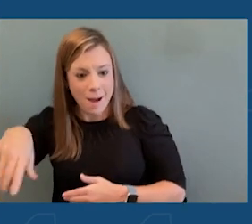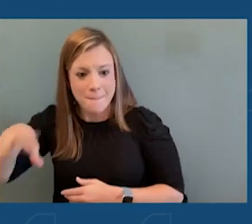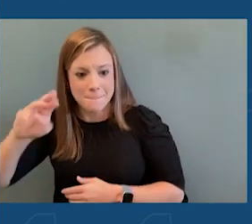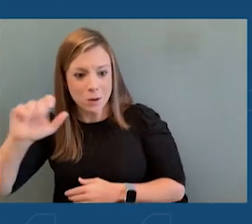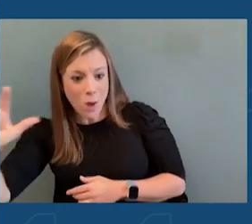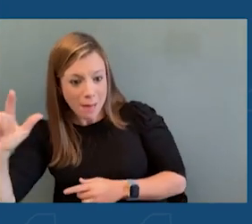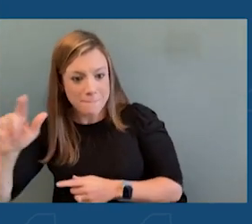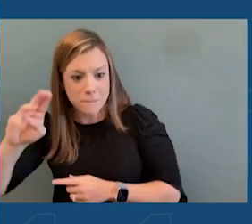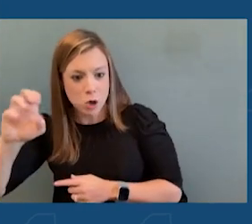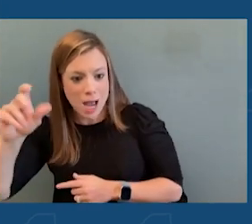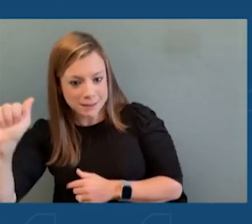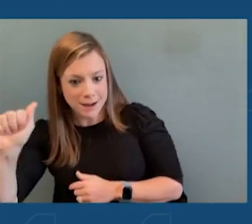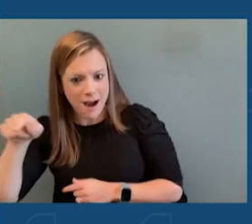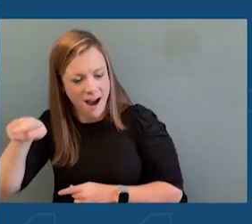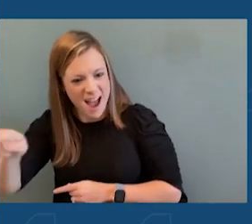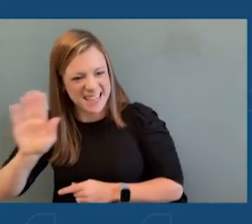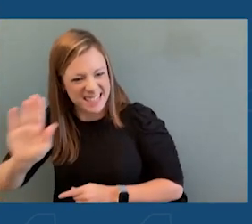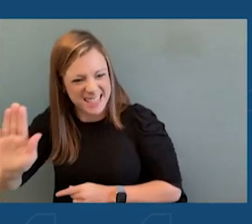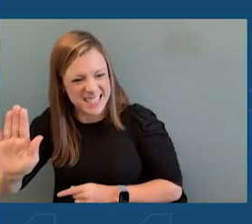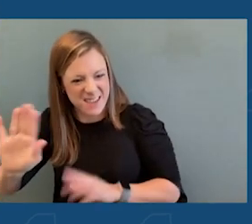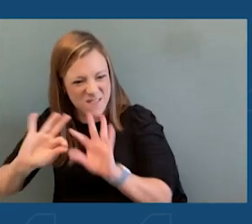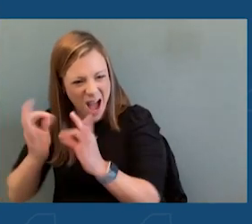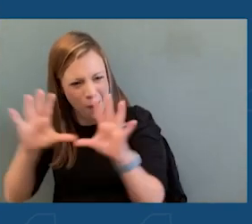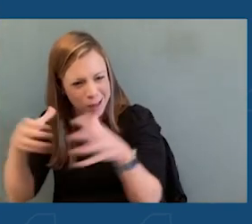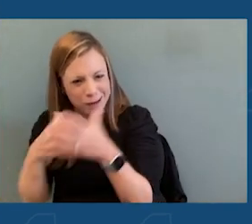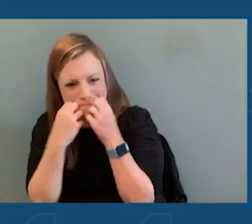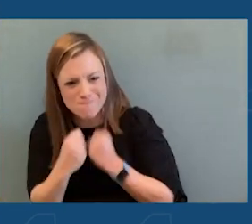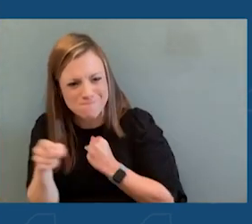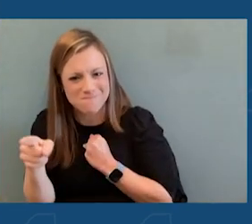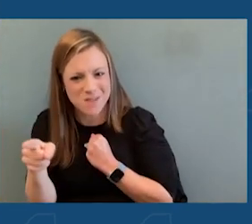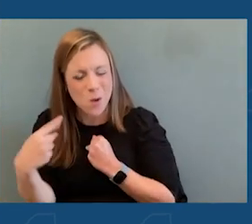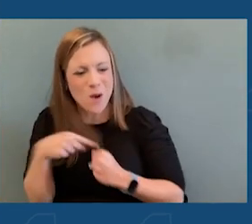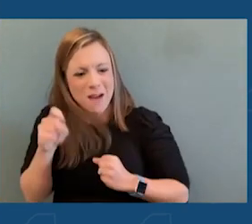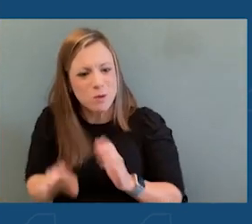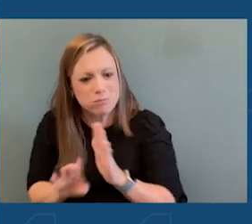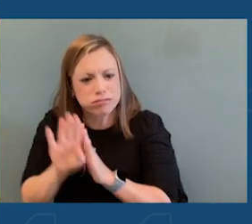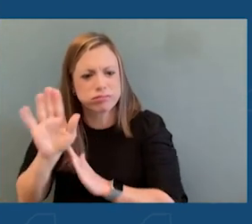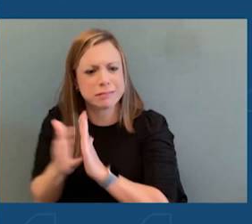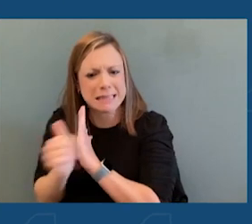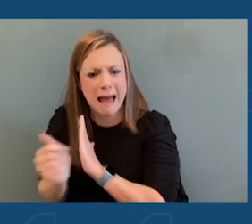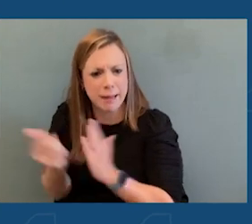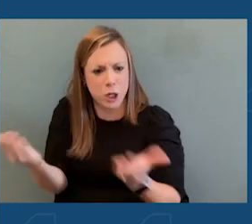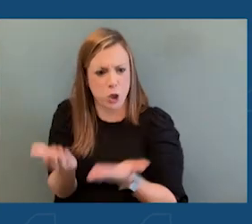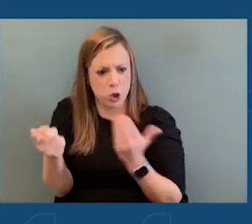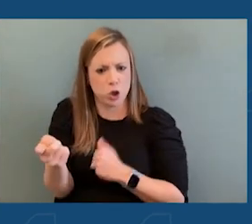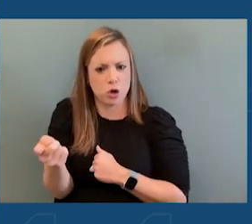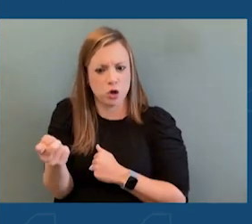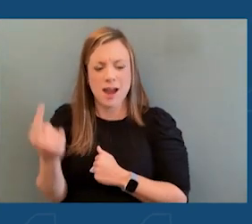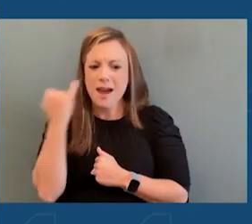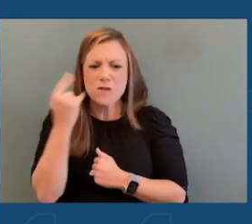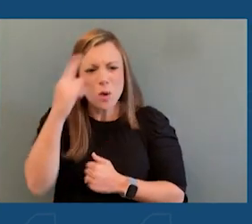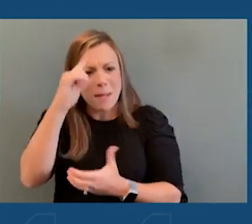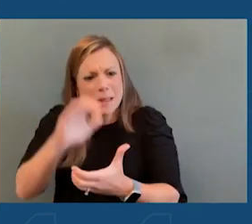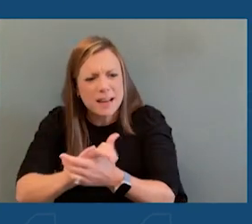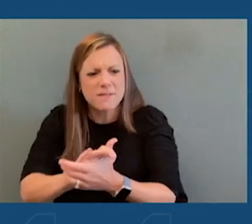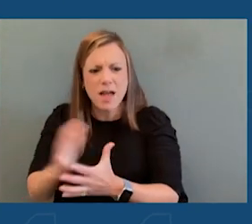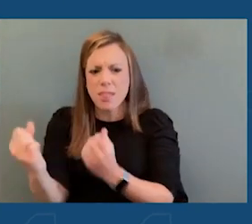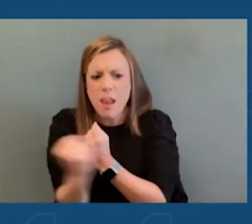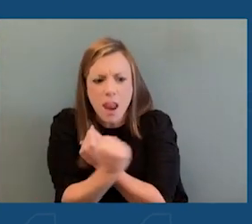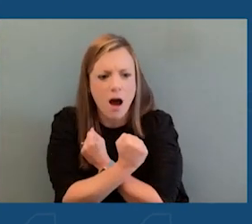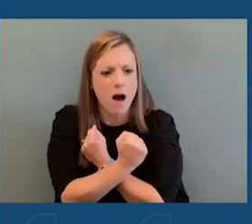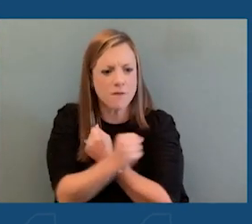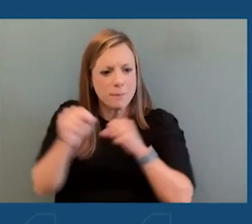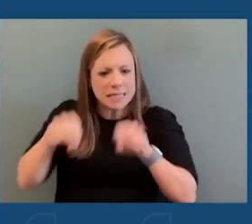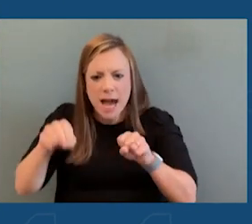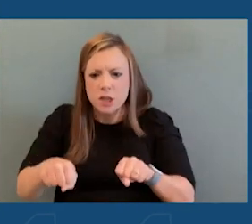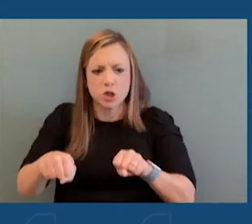to cultivate the talent that exists here. If you believe in the love, the potential, and the glory of the youth